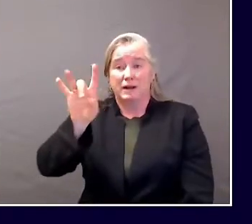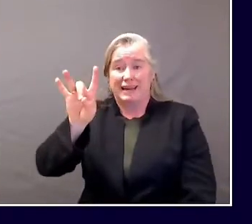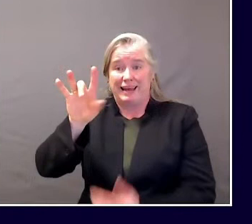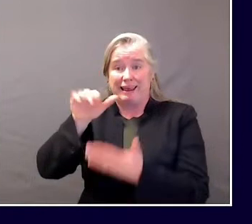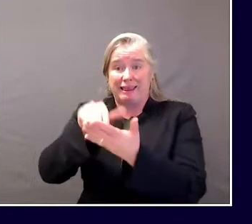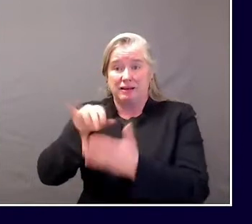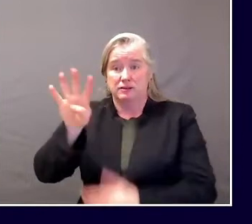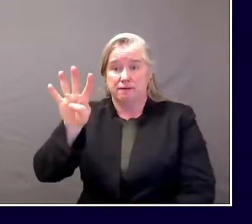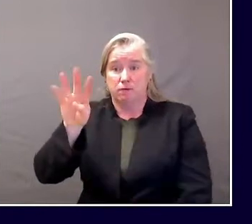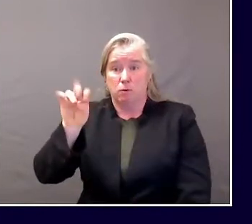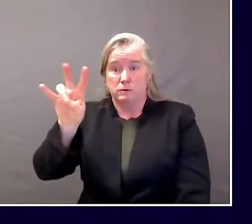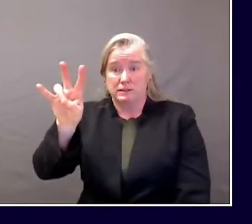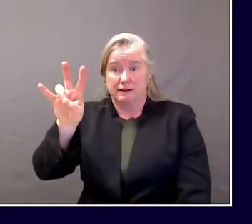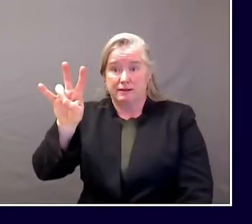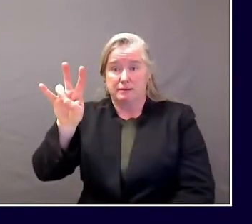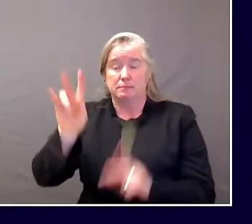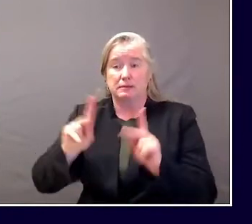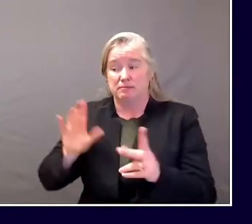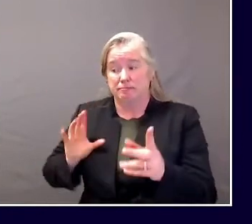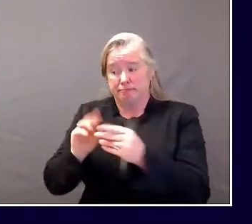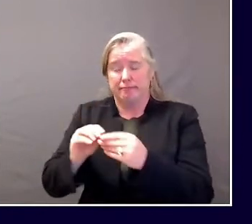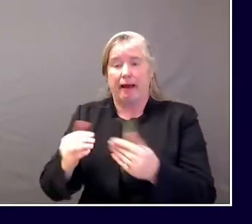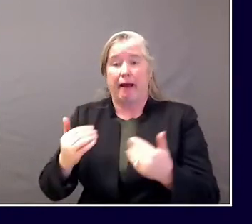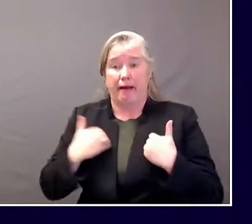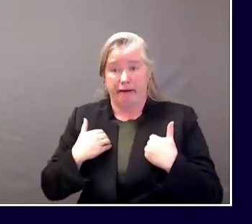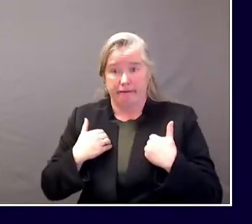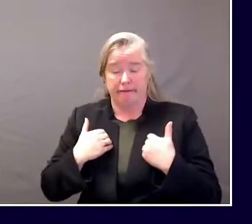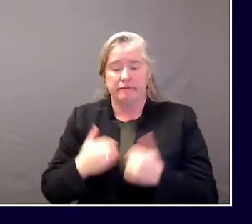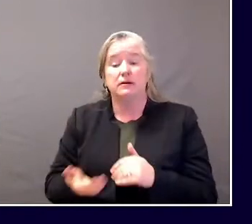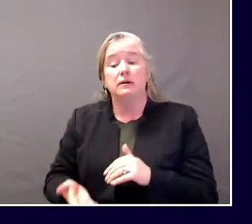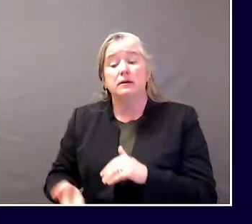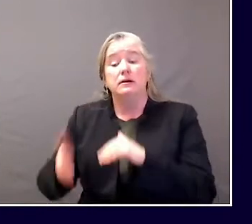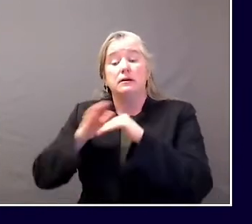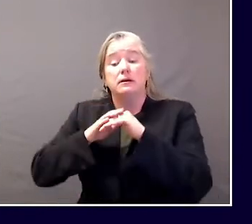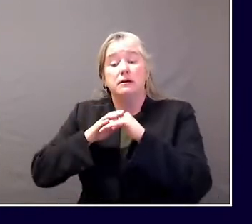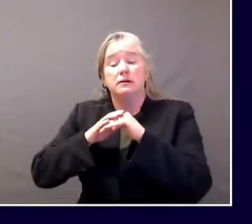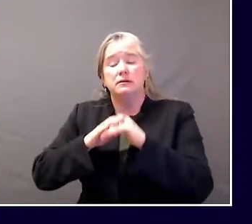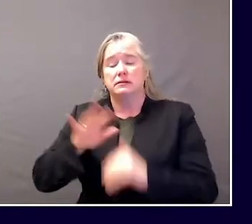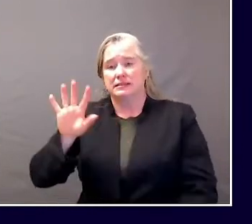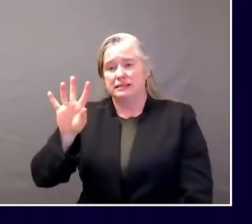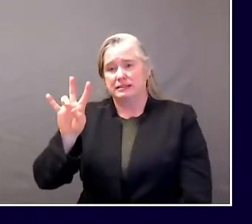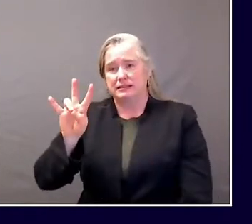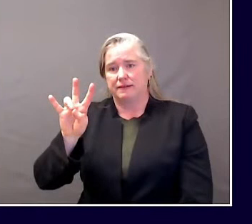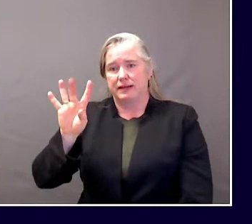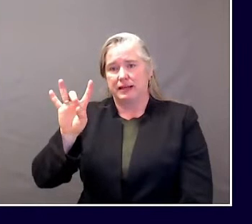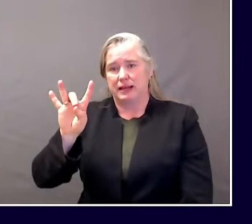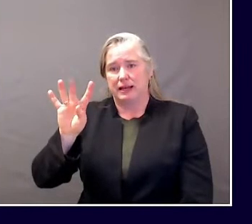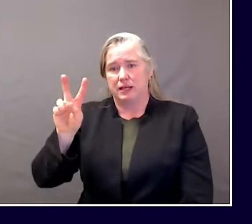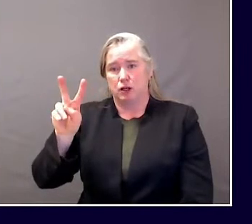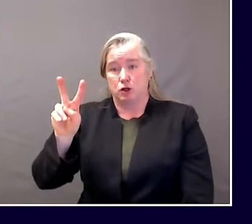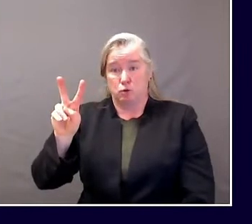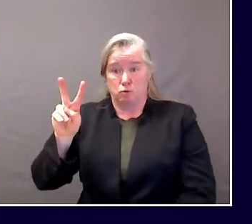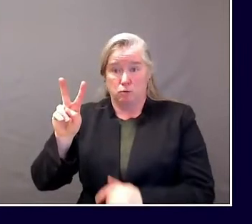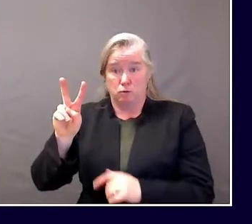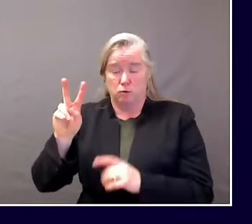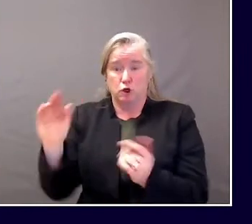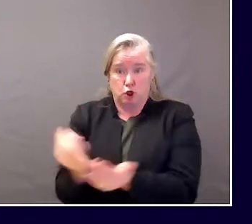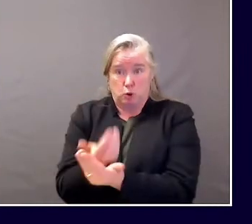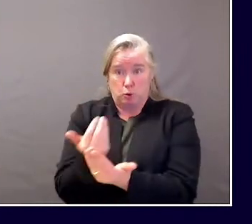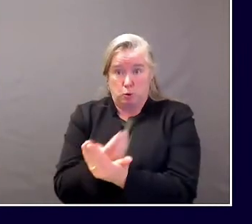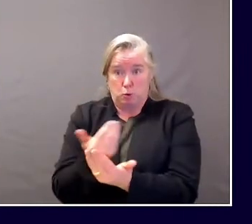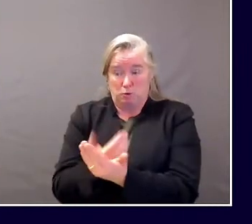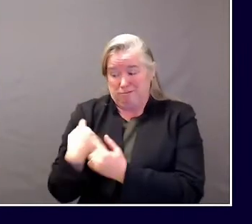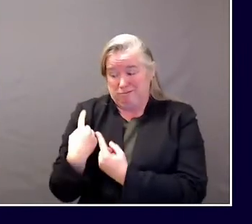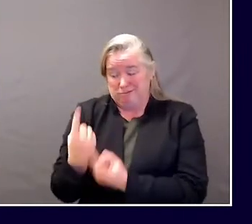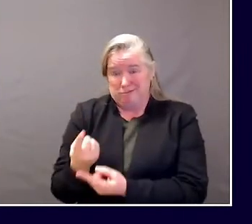28,407 cases of COVID-19, representing an increase of 782 new cases